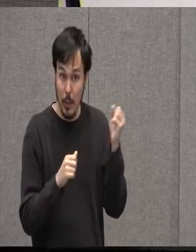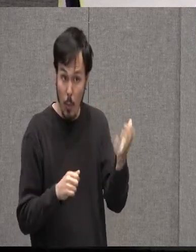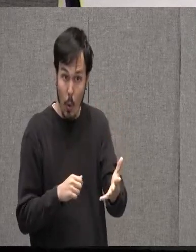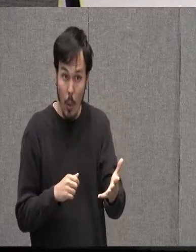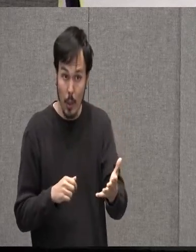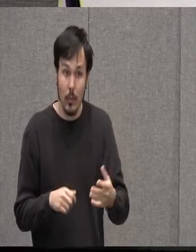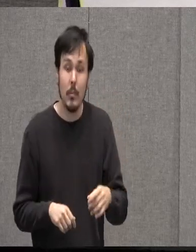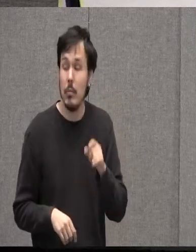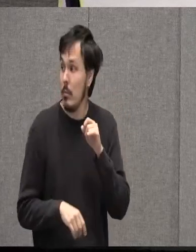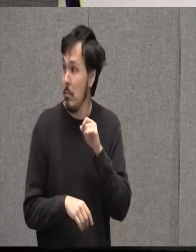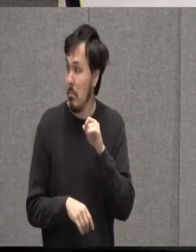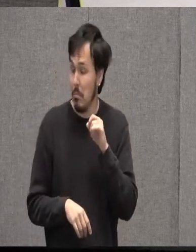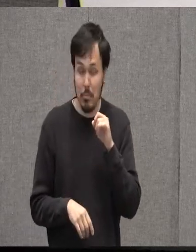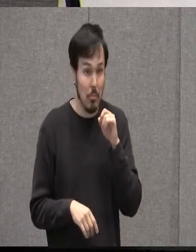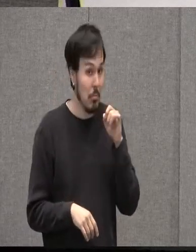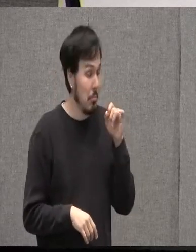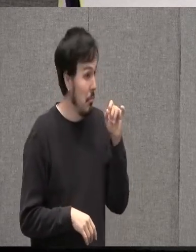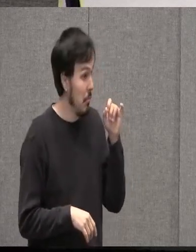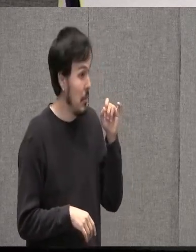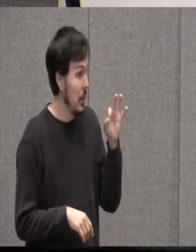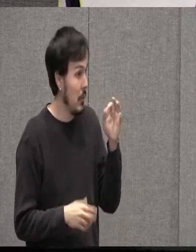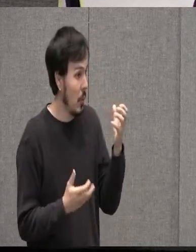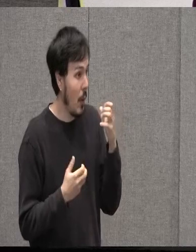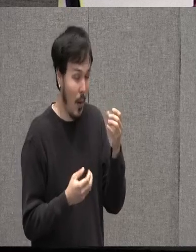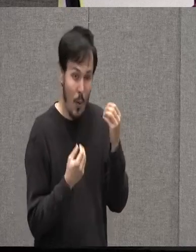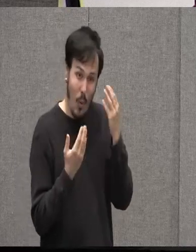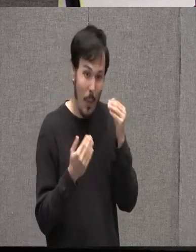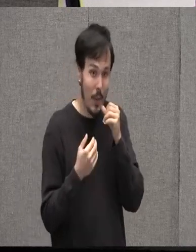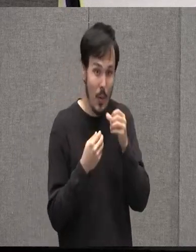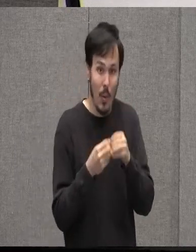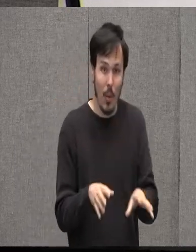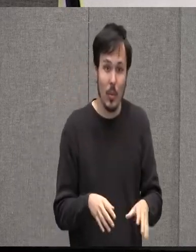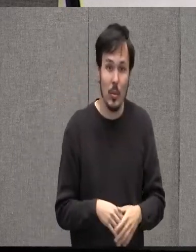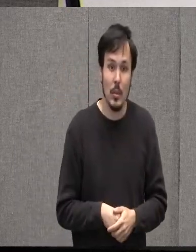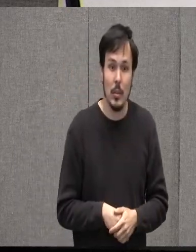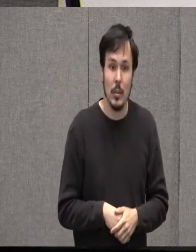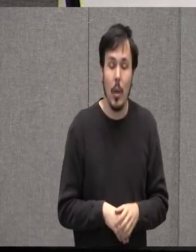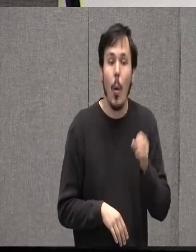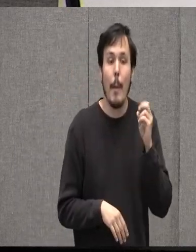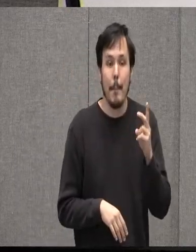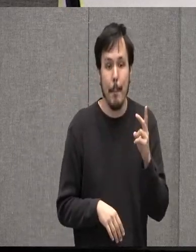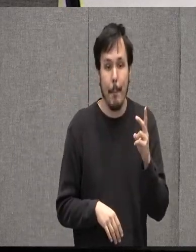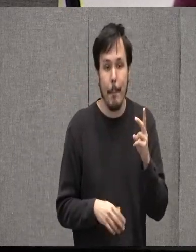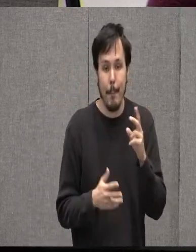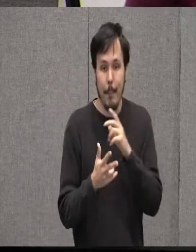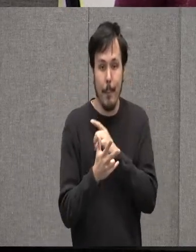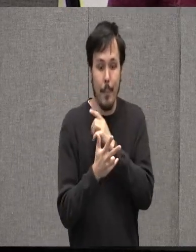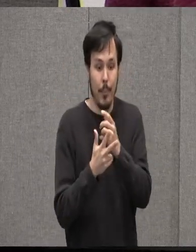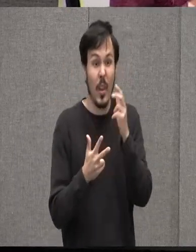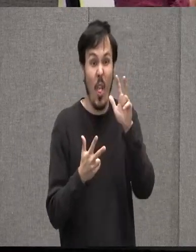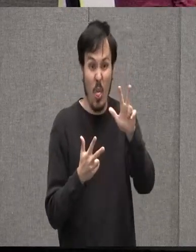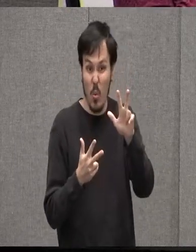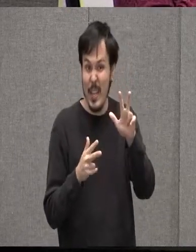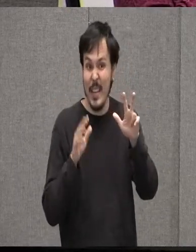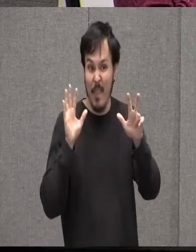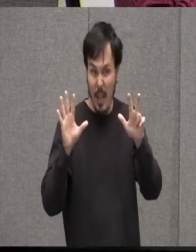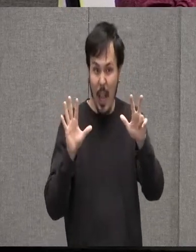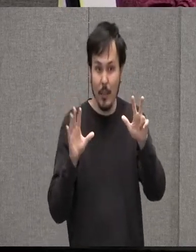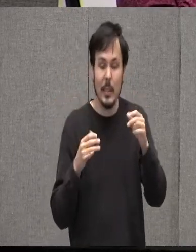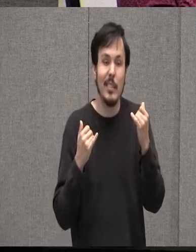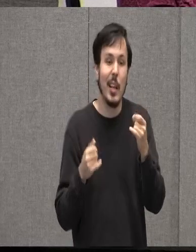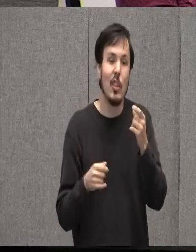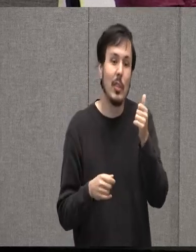So your 1 and your 5 are scoring dice, and the rest of Okay. them are not. okay. So you could keep one of those. If you want